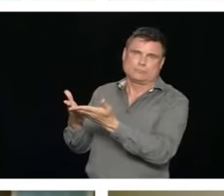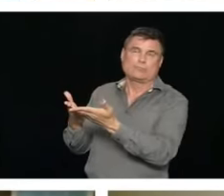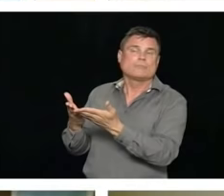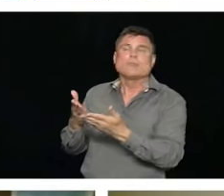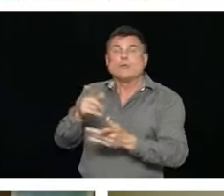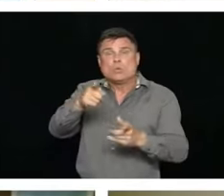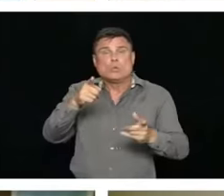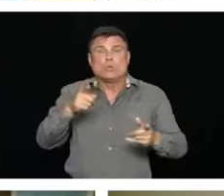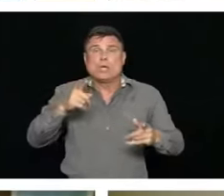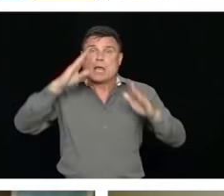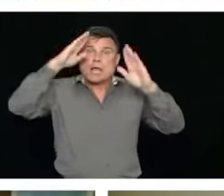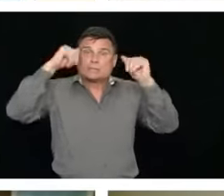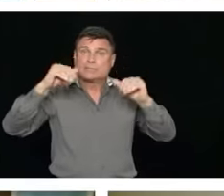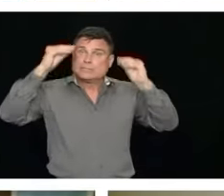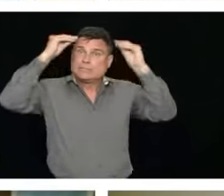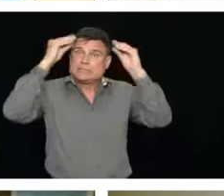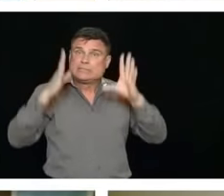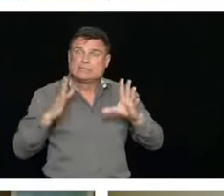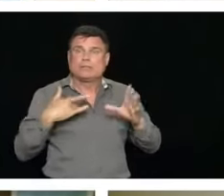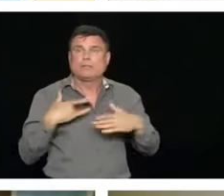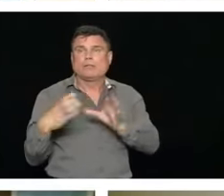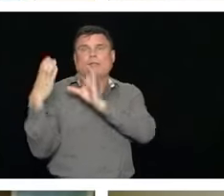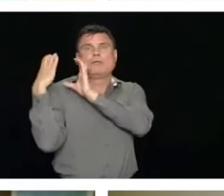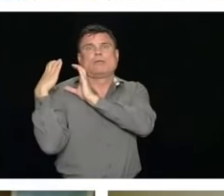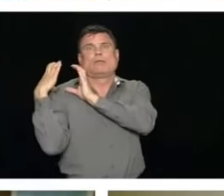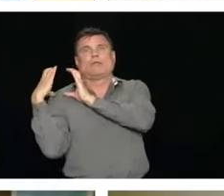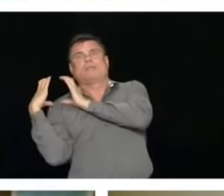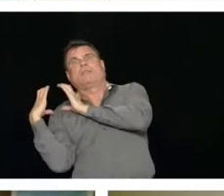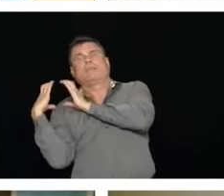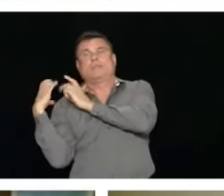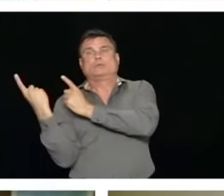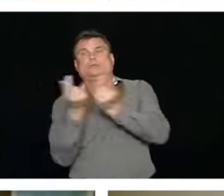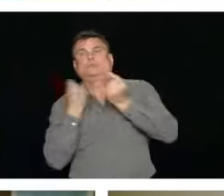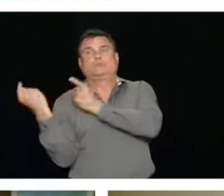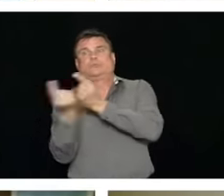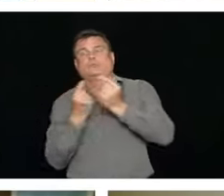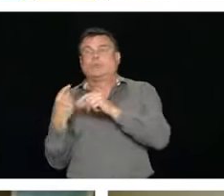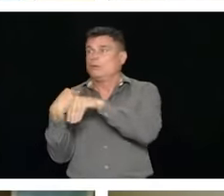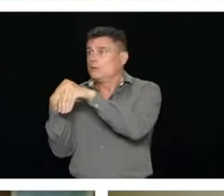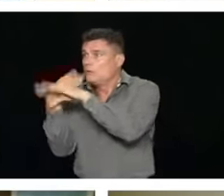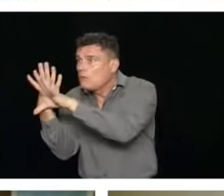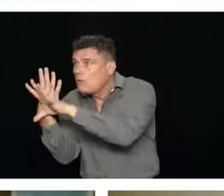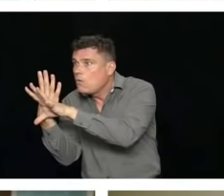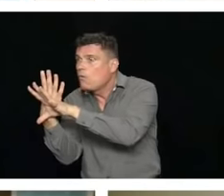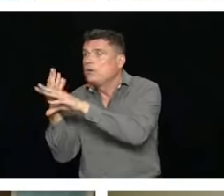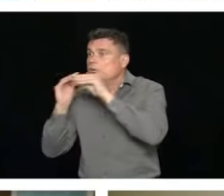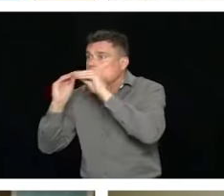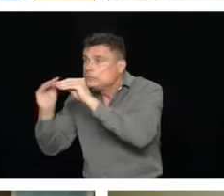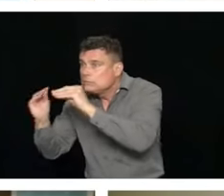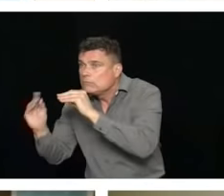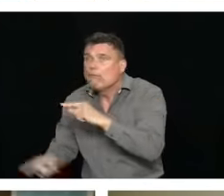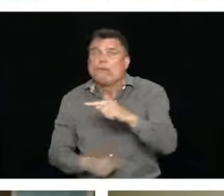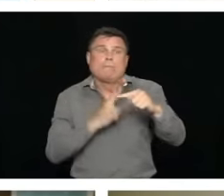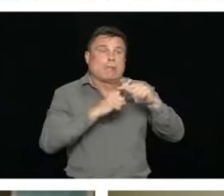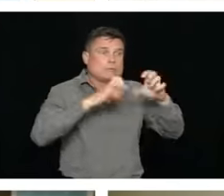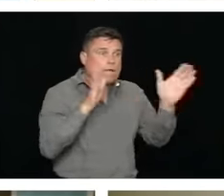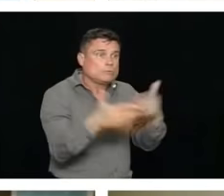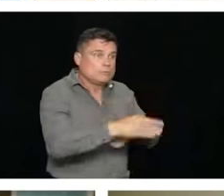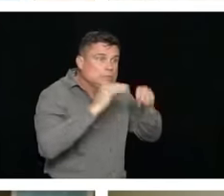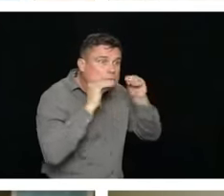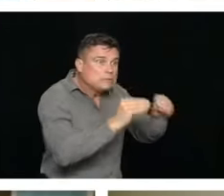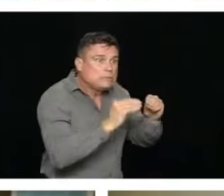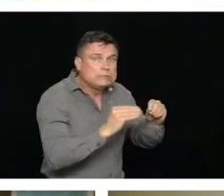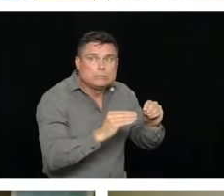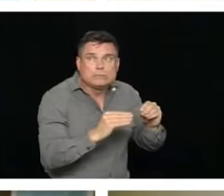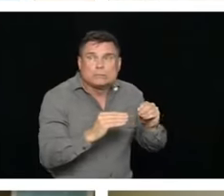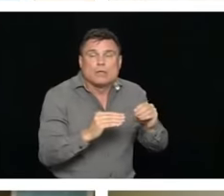is impossible, where they may be supporting kids who continue learning at home and those kids